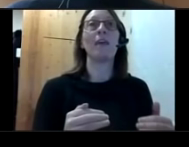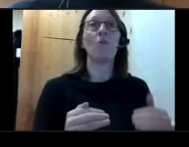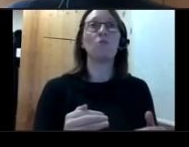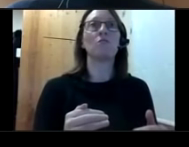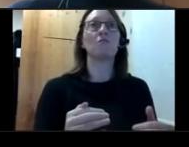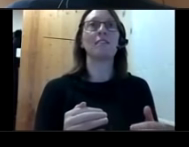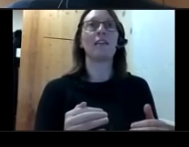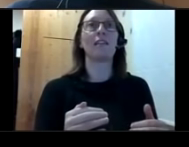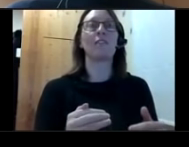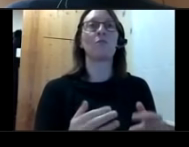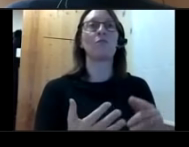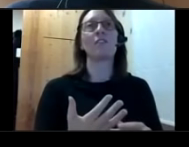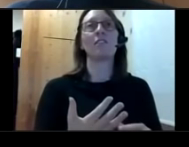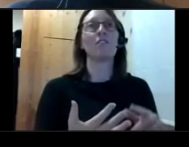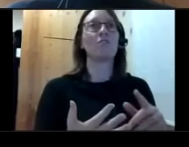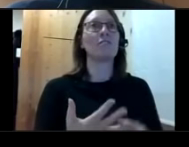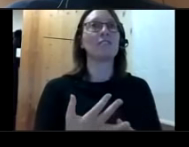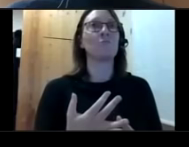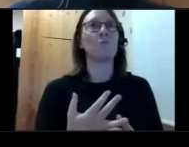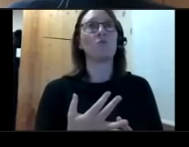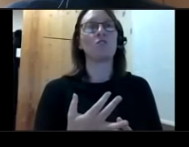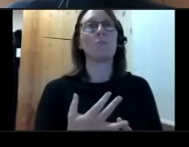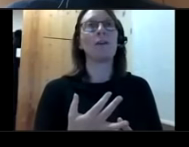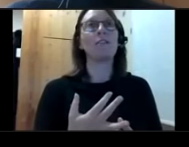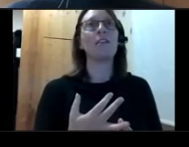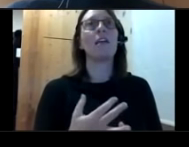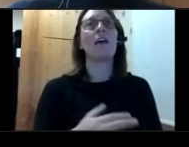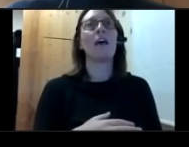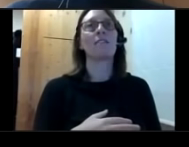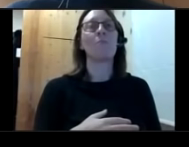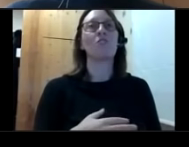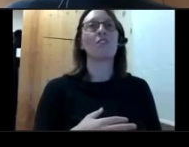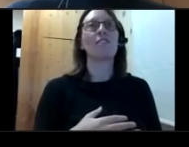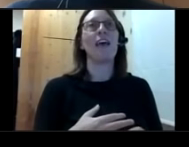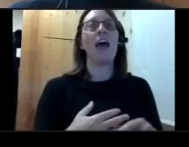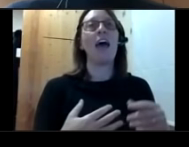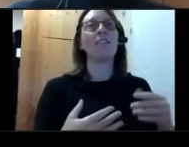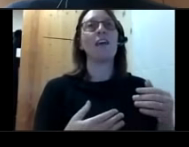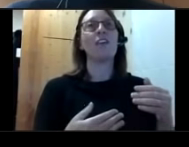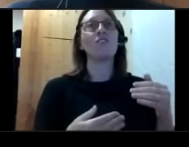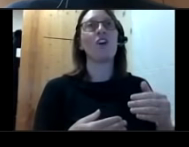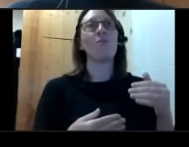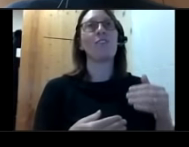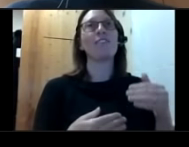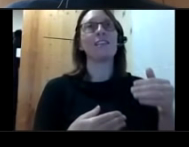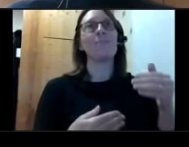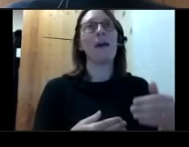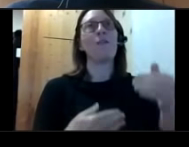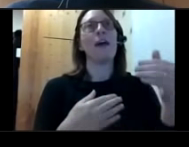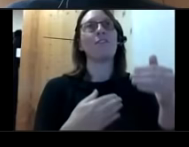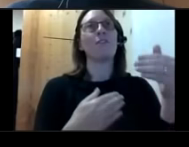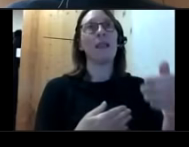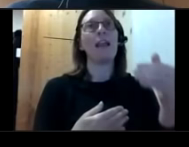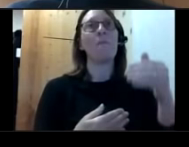to make all content accessible through its exclusions and disproportionate burden exemptions. And so this is